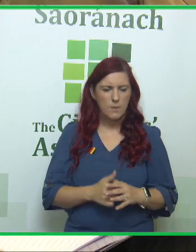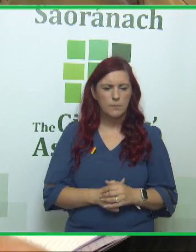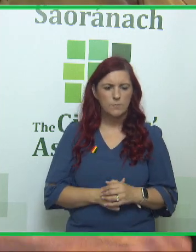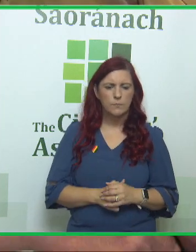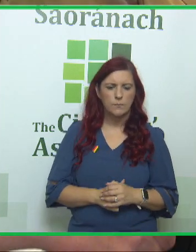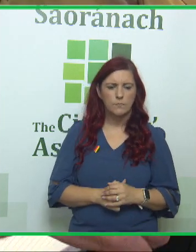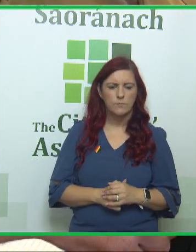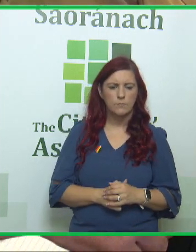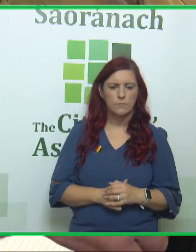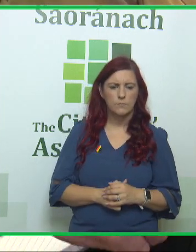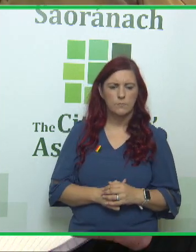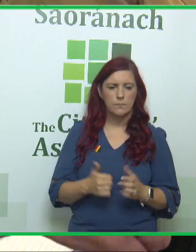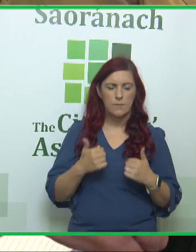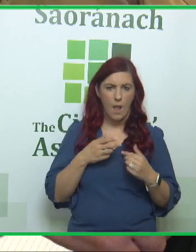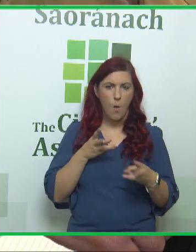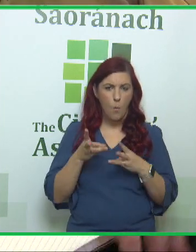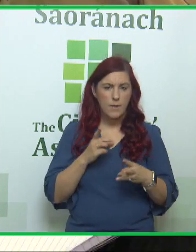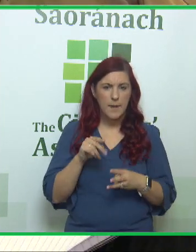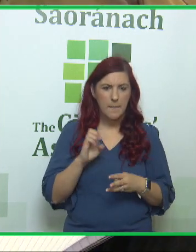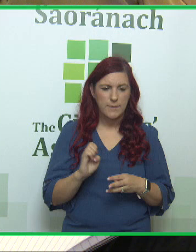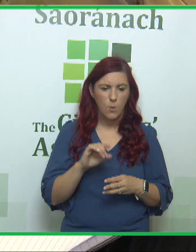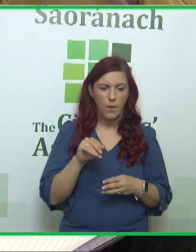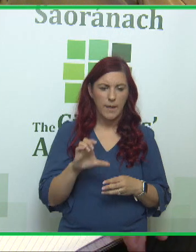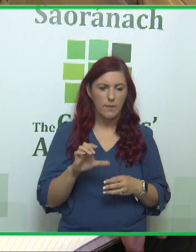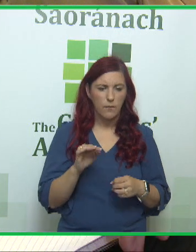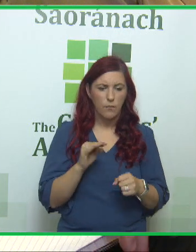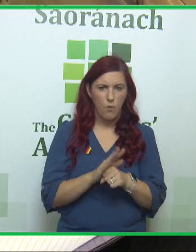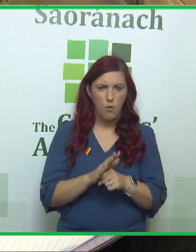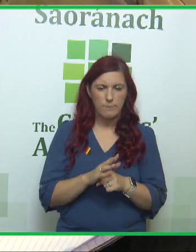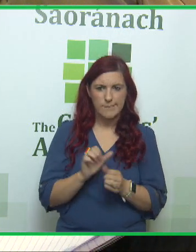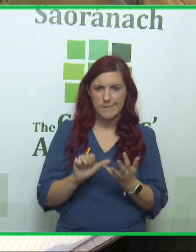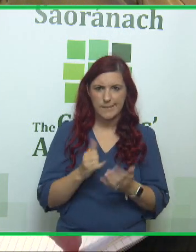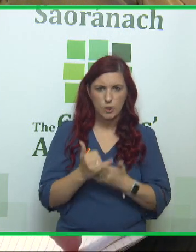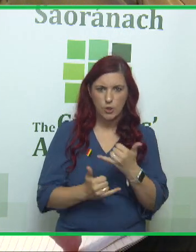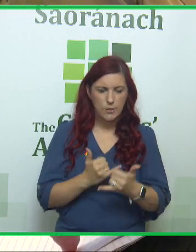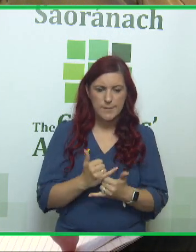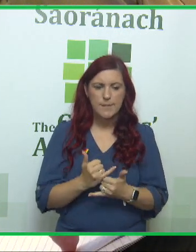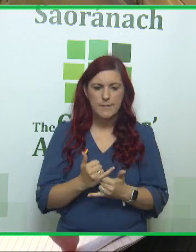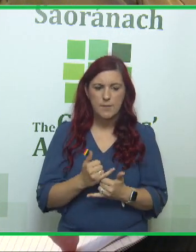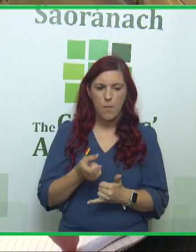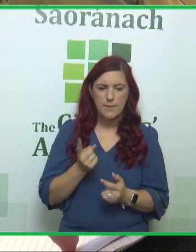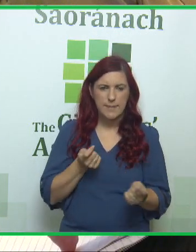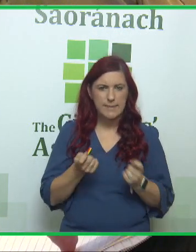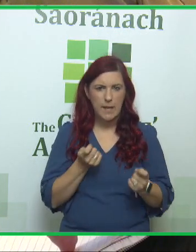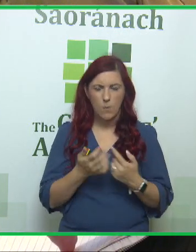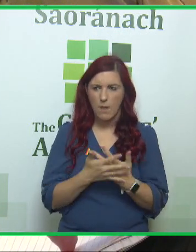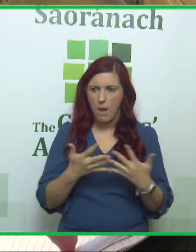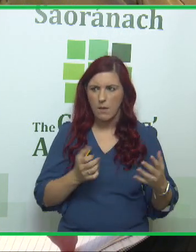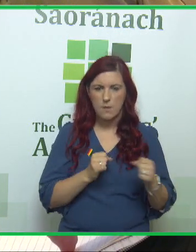So I did work in methadone clinics for a good few years, only operations, but I dealt with a lot of service users as